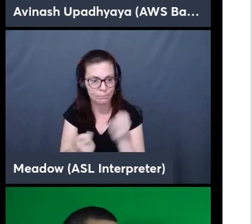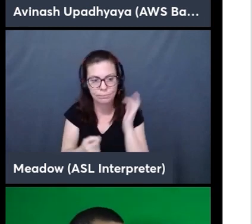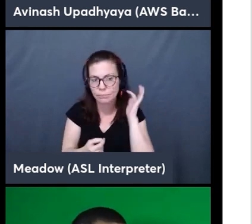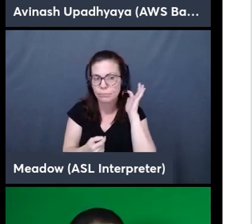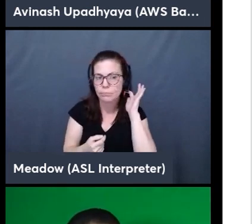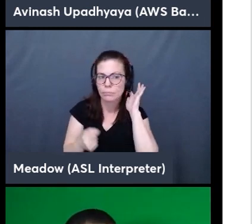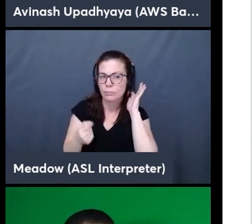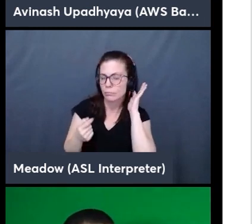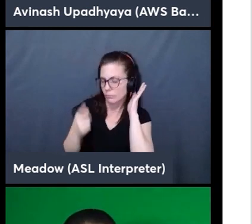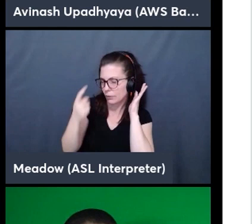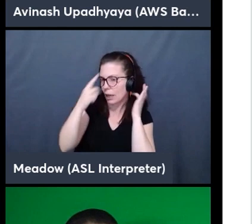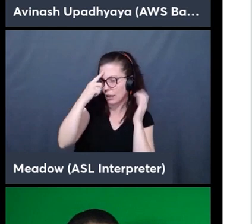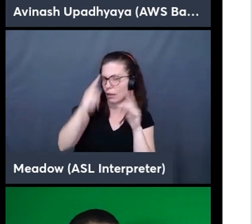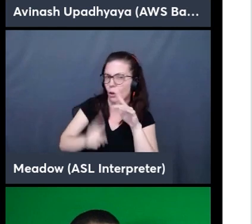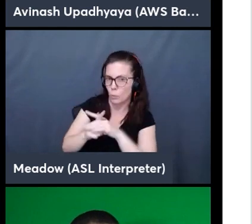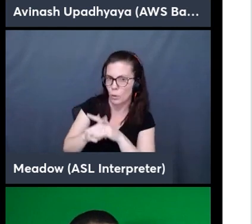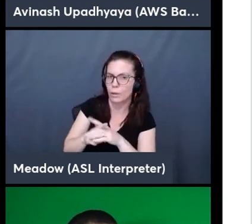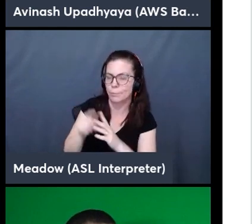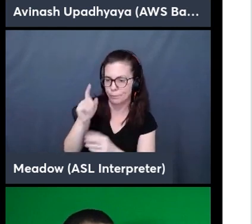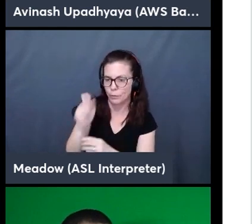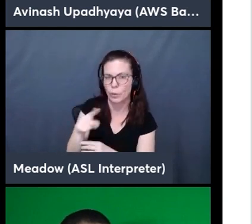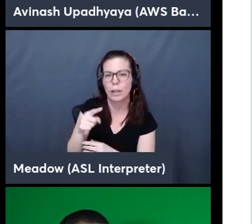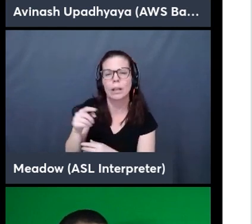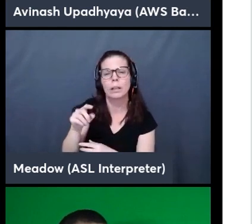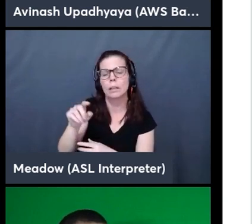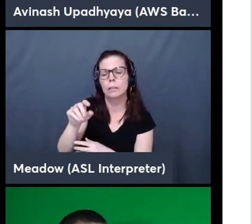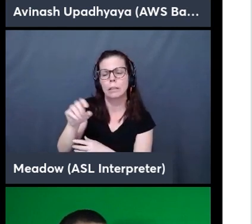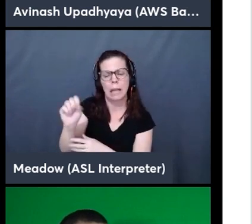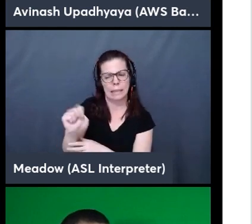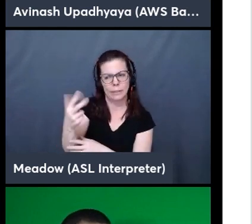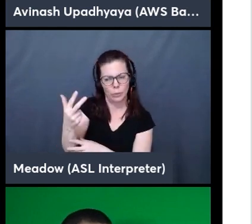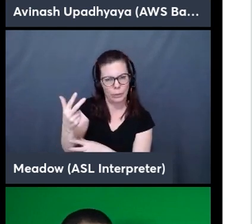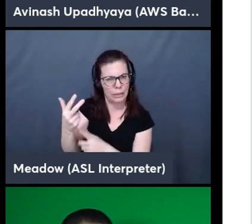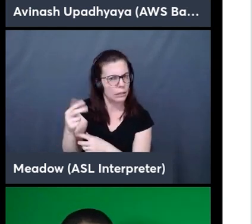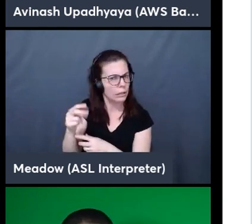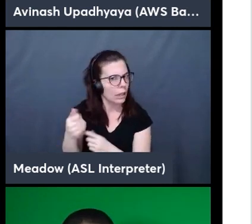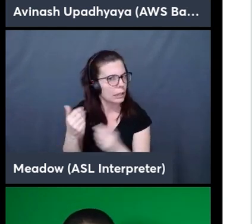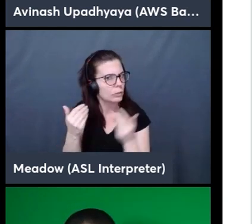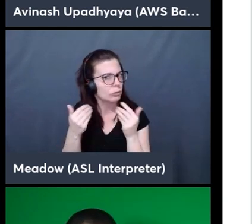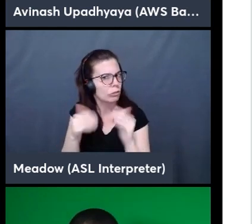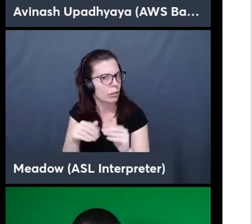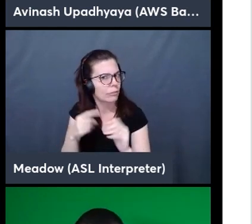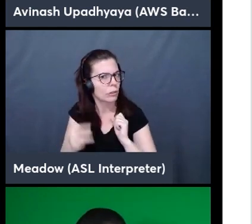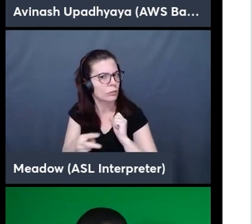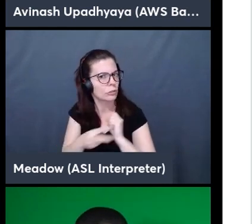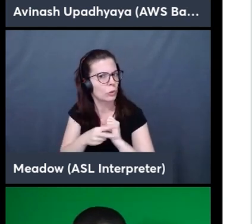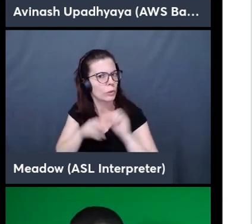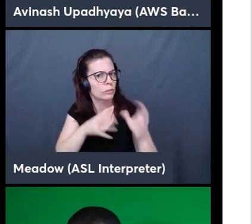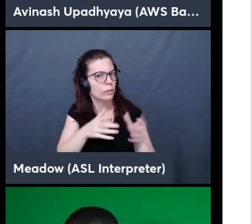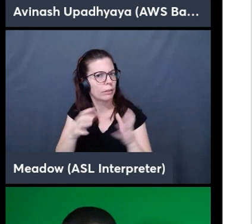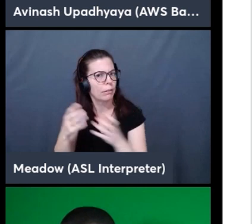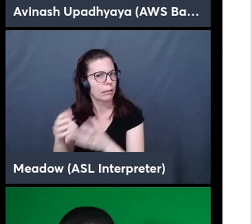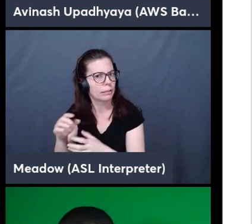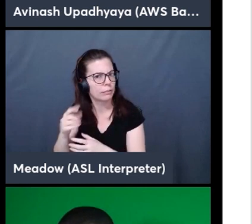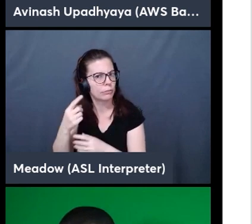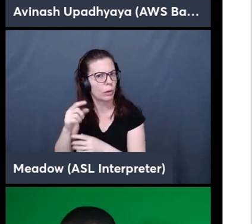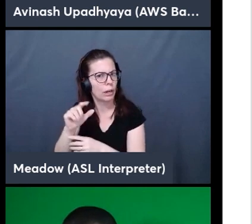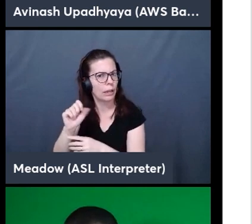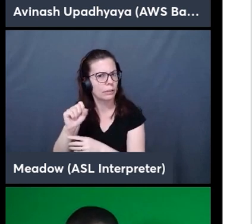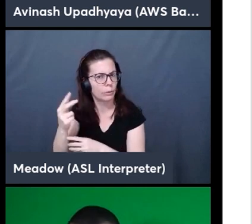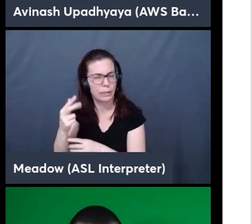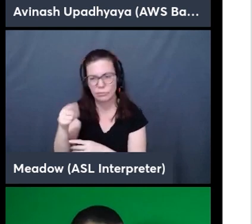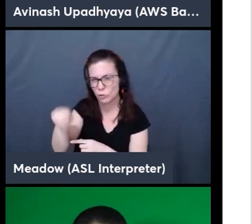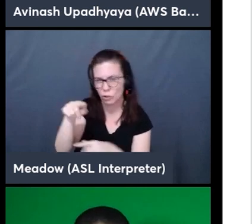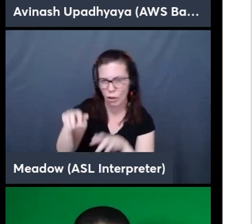One question just came to mind. We're talking about S3. Are there any restrictions on the storage classes that S3 has? And for our